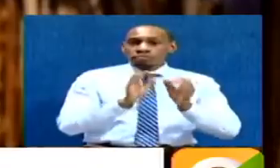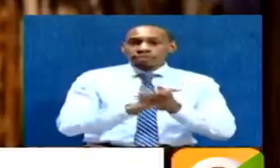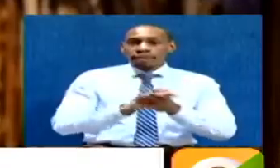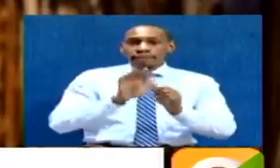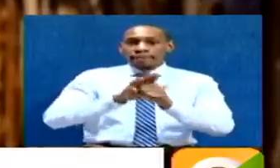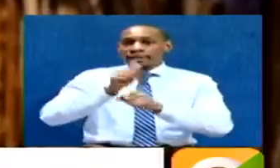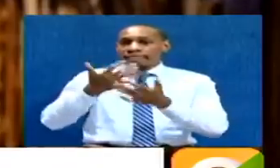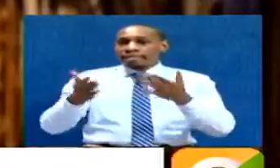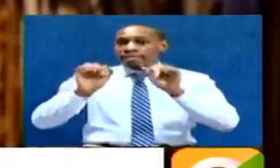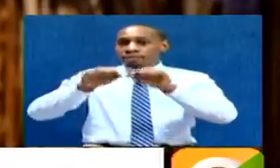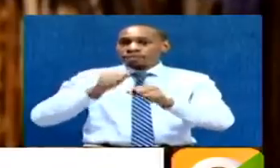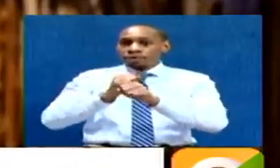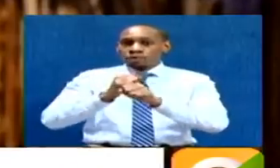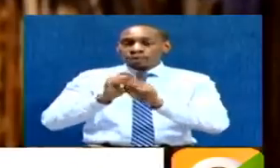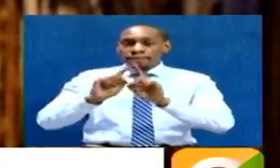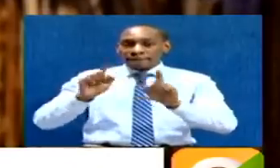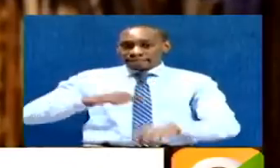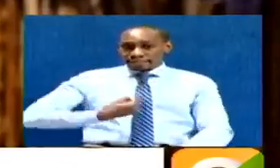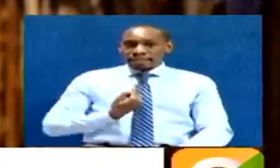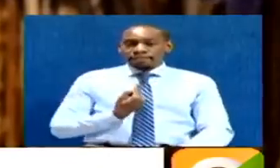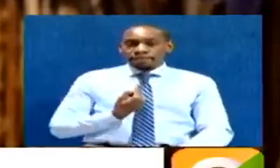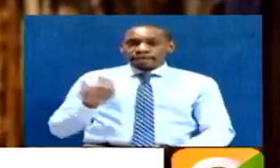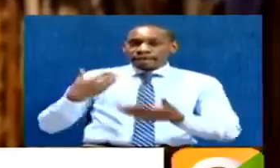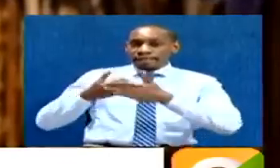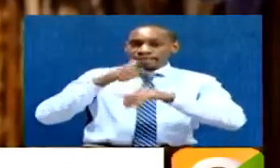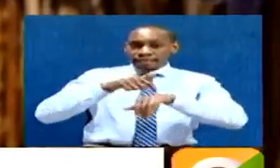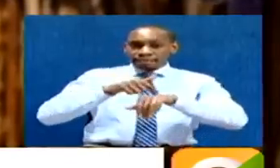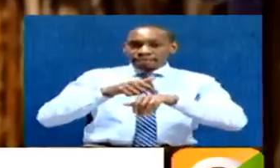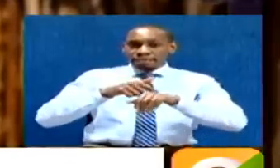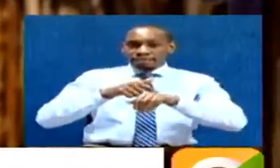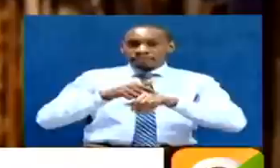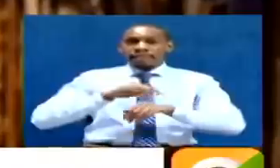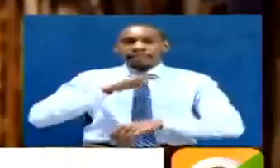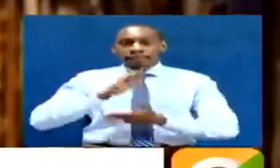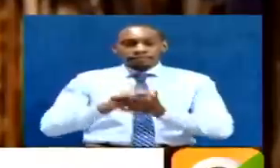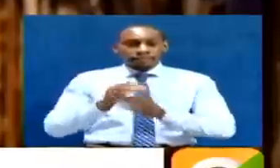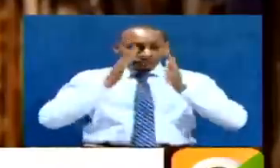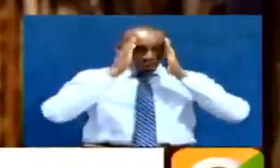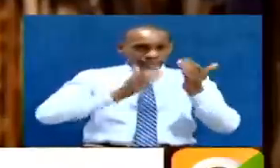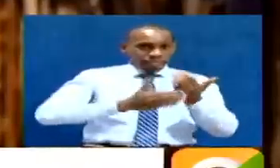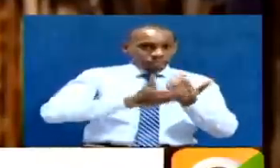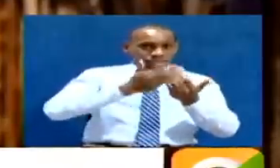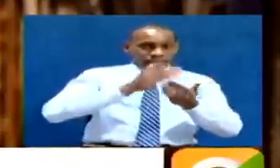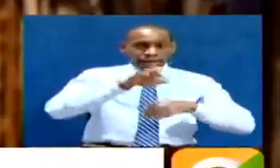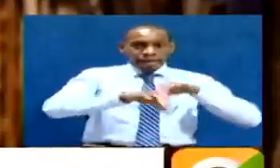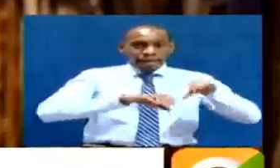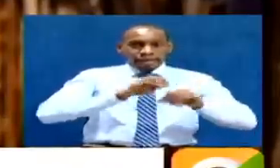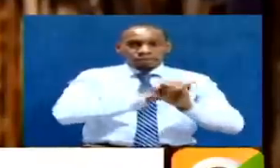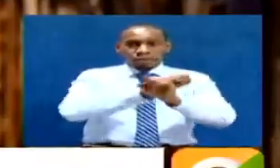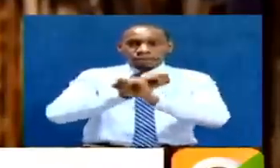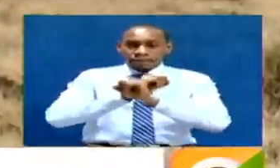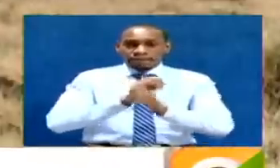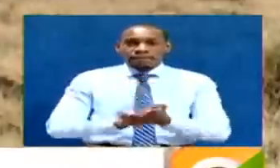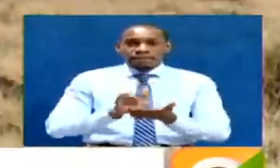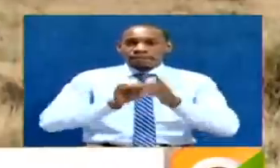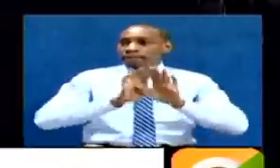many other things you can do, but for me, until my life ends, it's about conservation, it's about wildlife, that is my